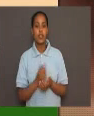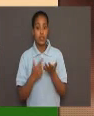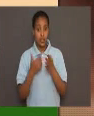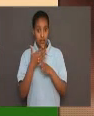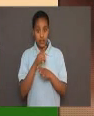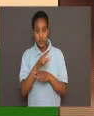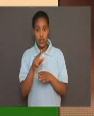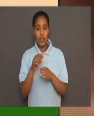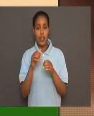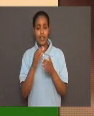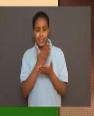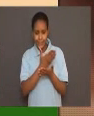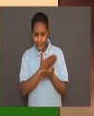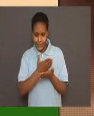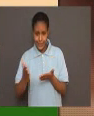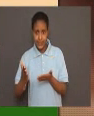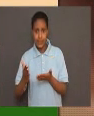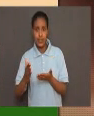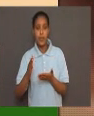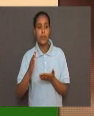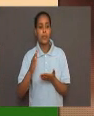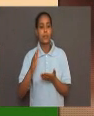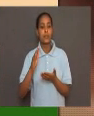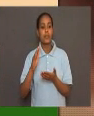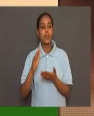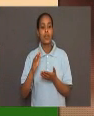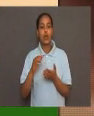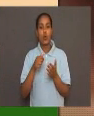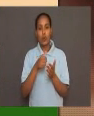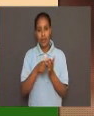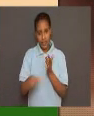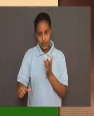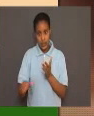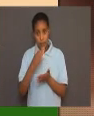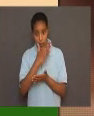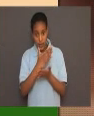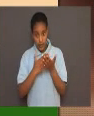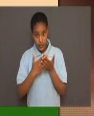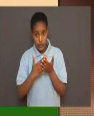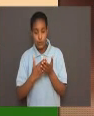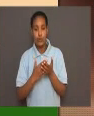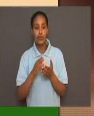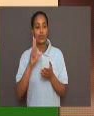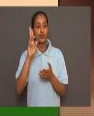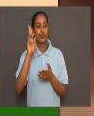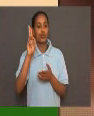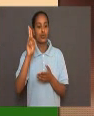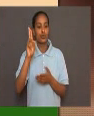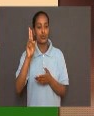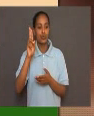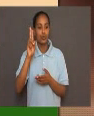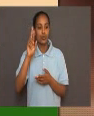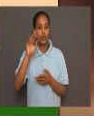Then they excrete nitrogenous wastes, partially as urea or